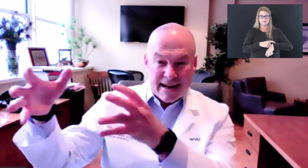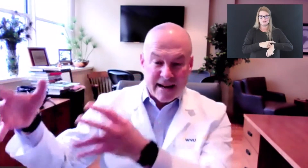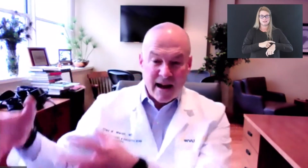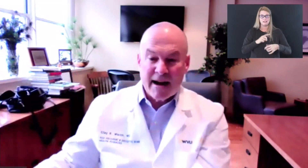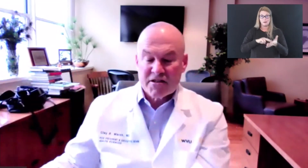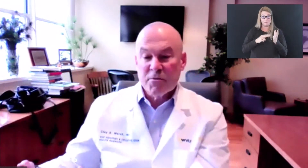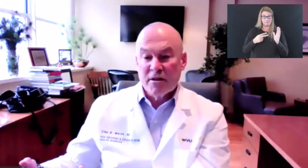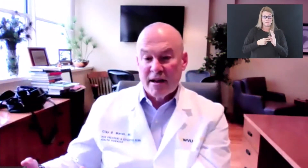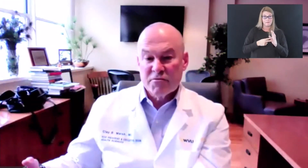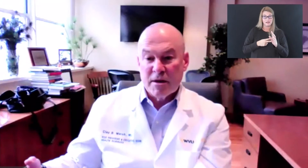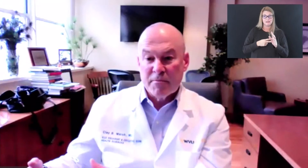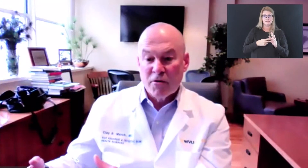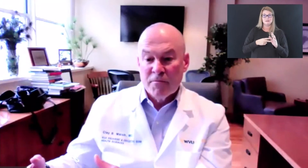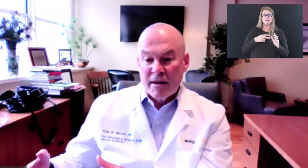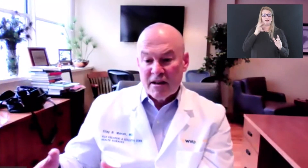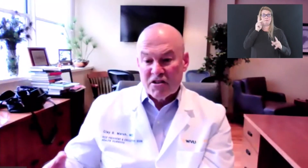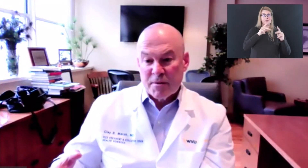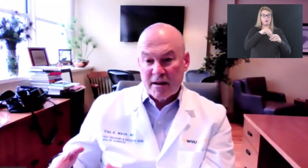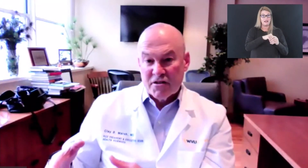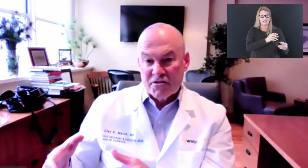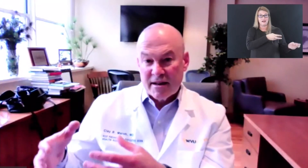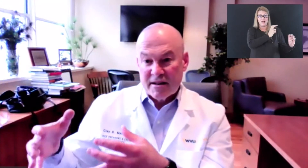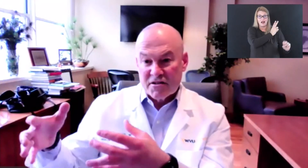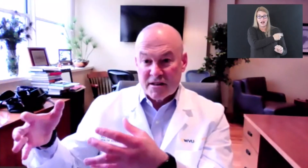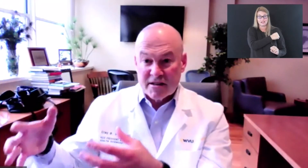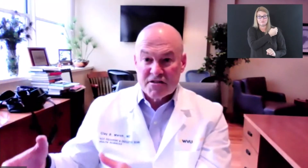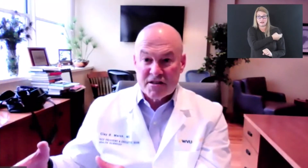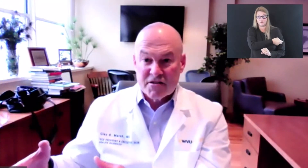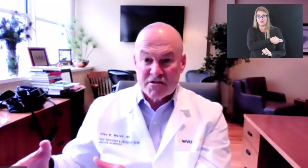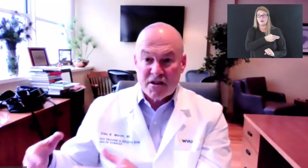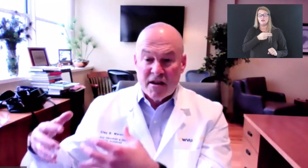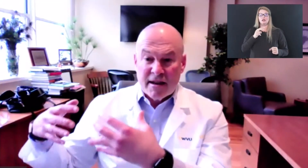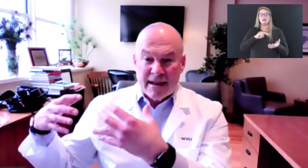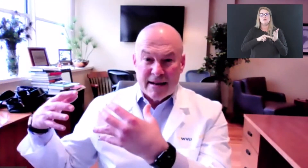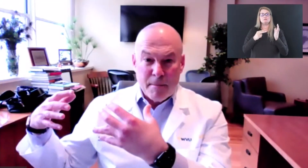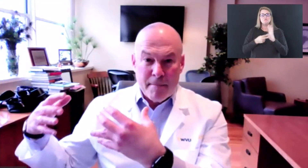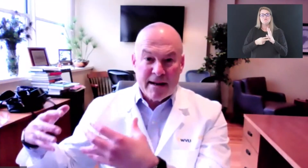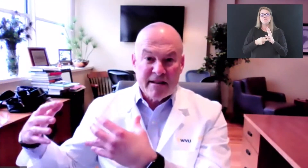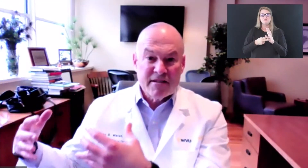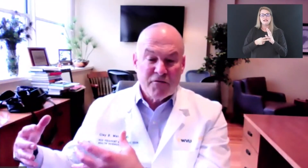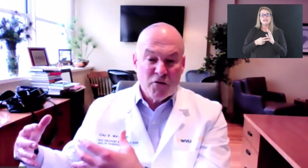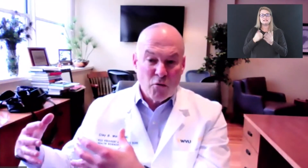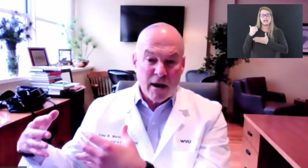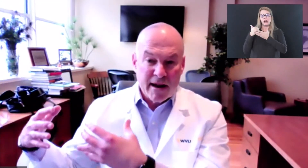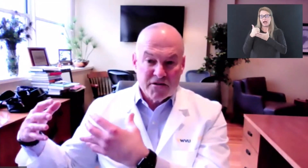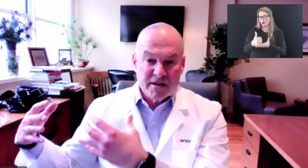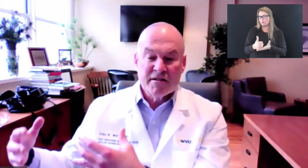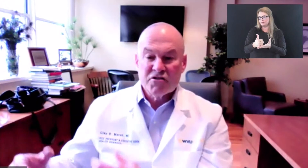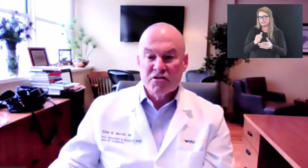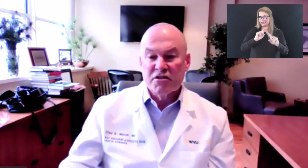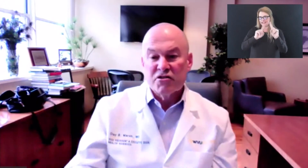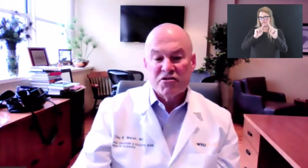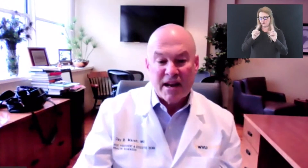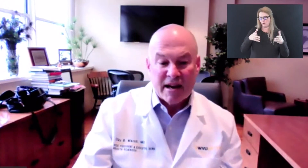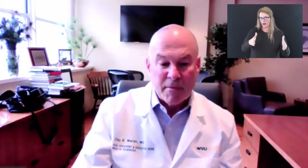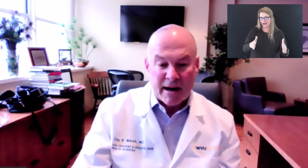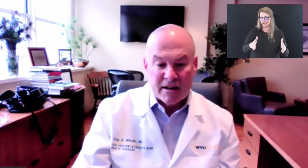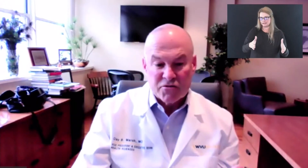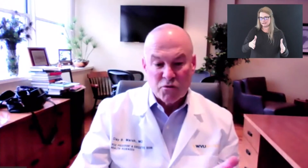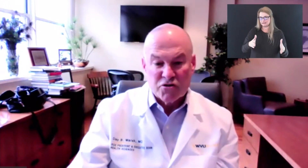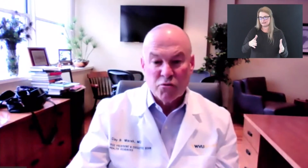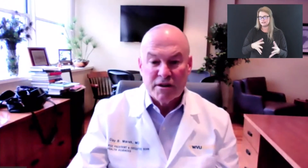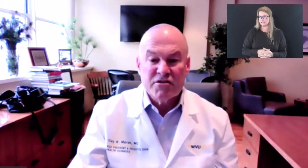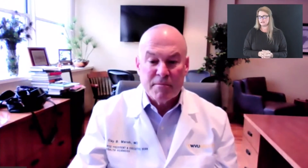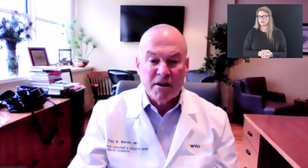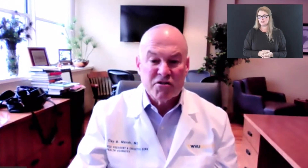use that in hospitalized people is because it is an assist in many different ways in addition to just